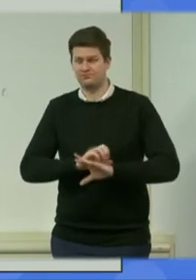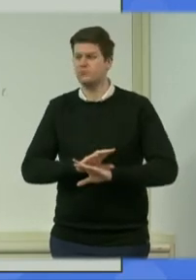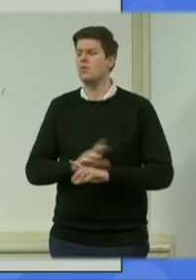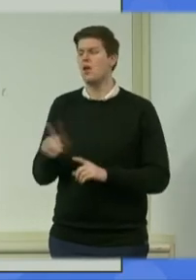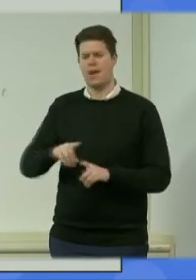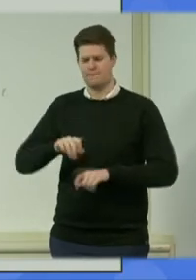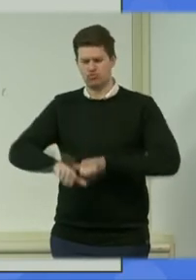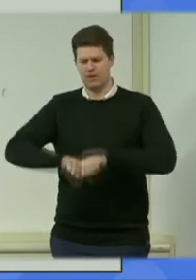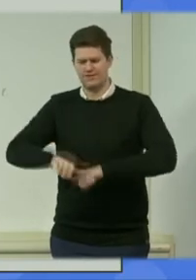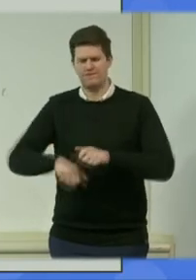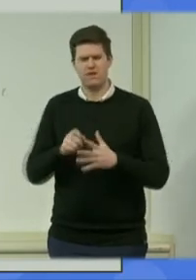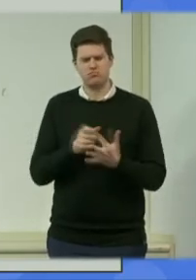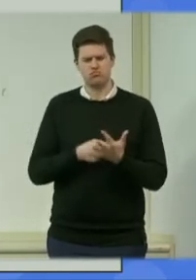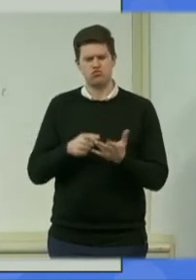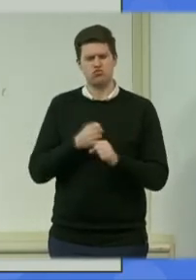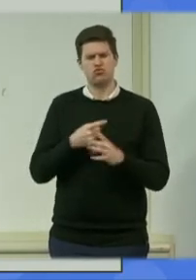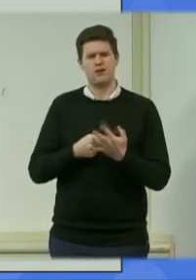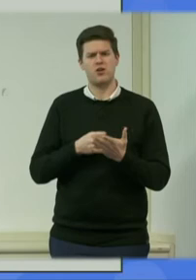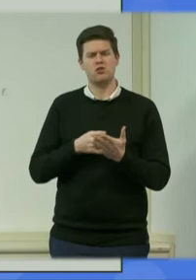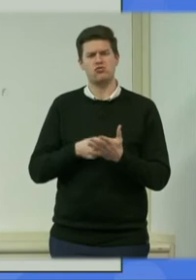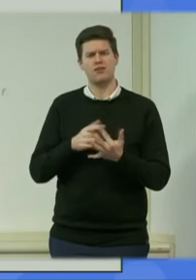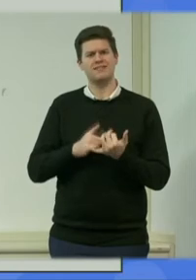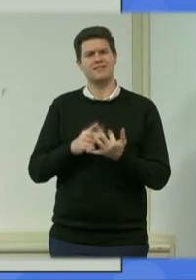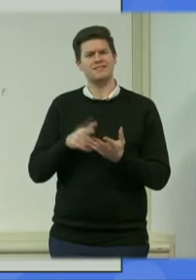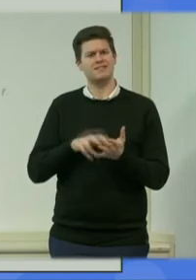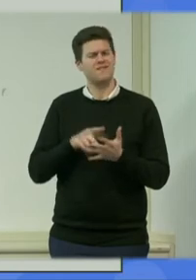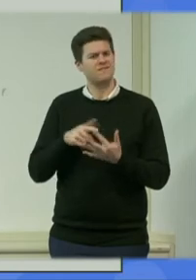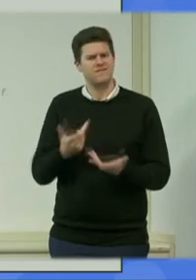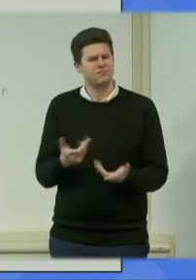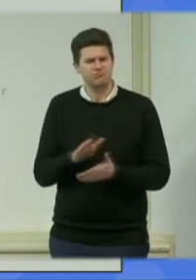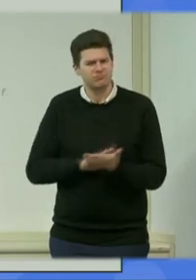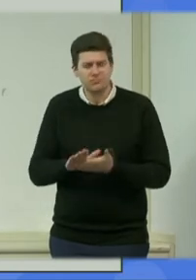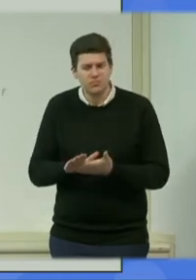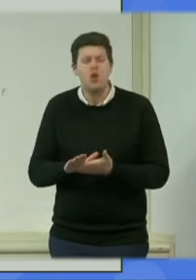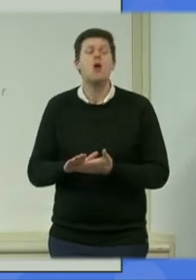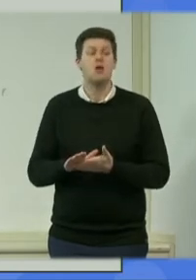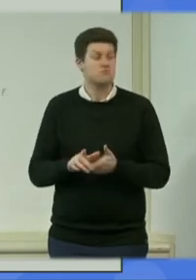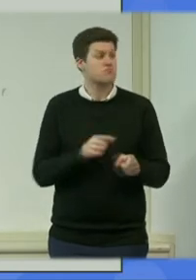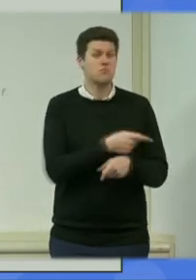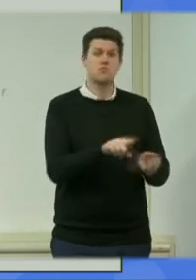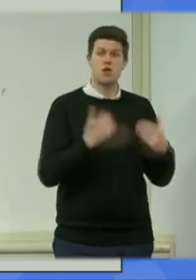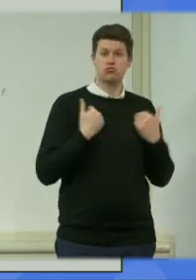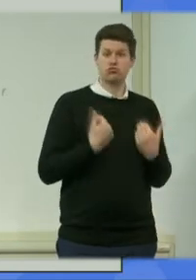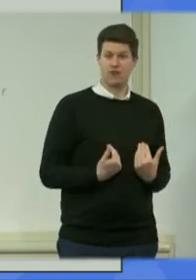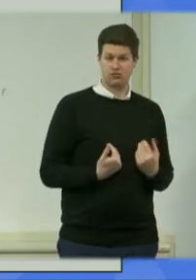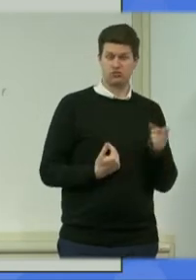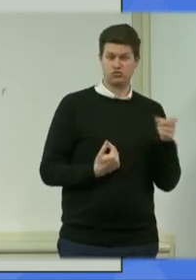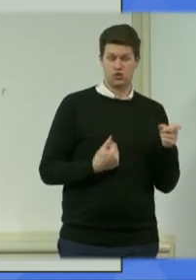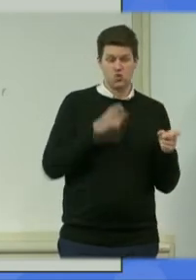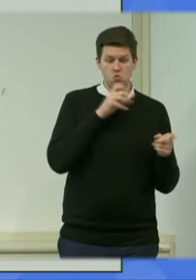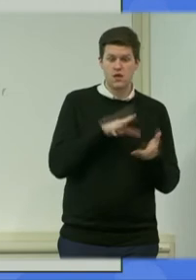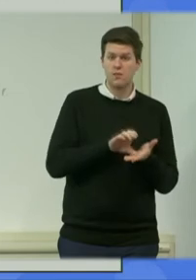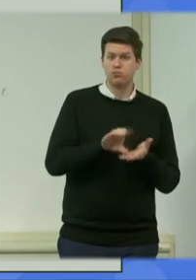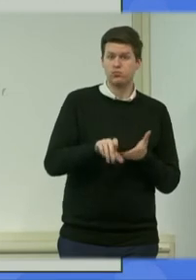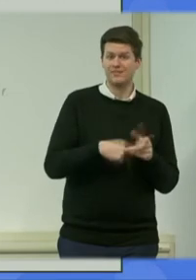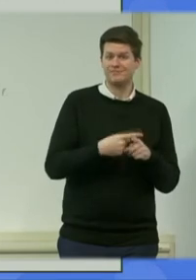mean? Well, it means a tax system where the rich pay a bigger share of their income or their consumption, their spending,